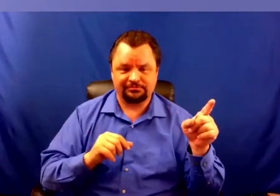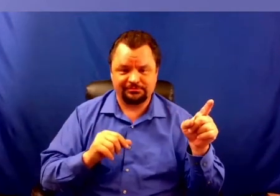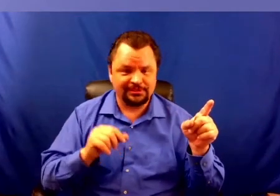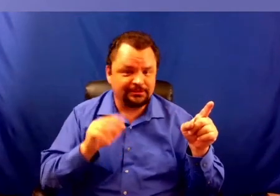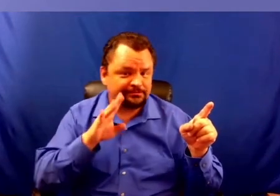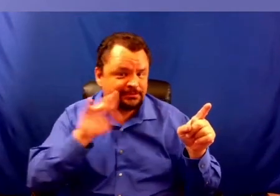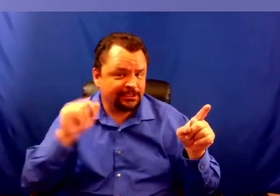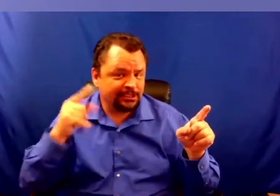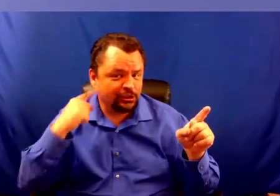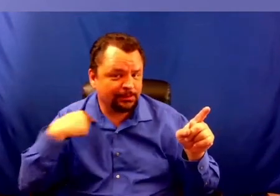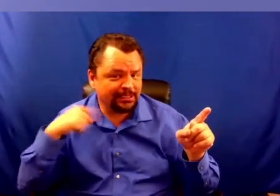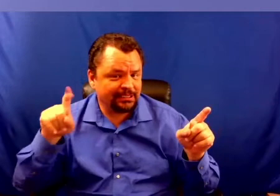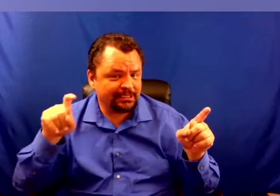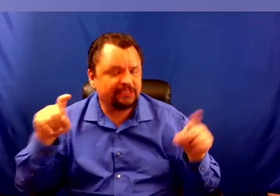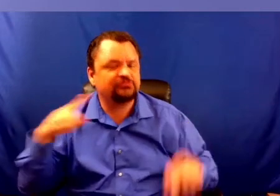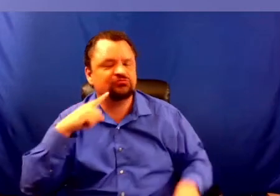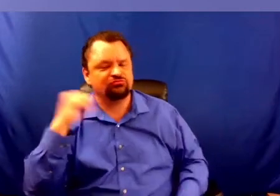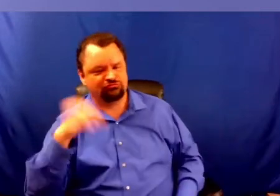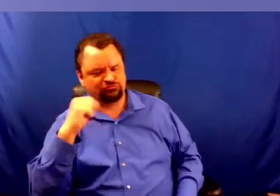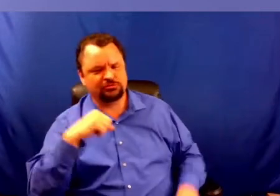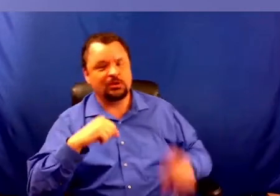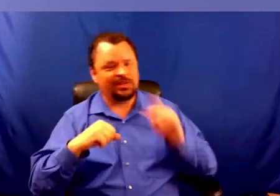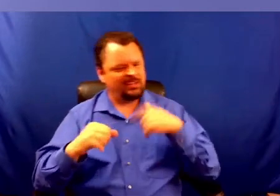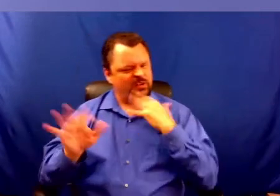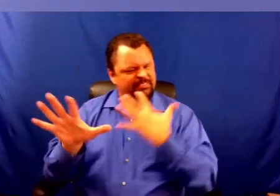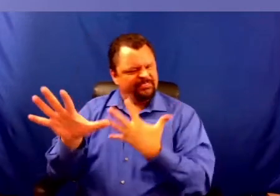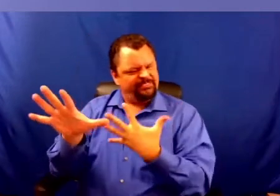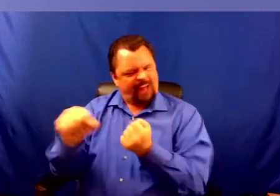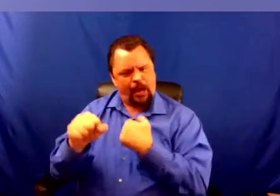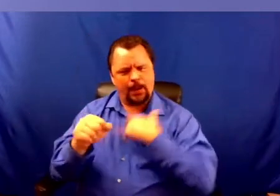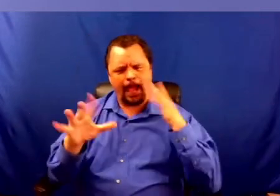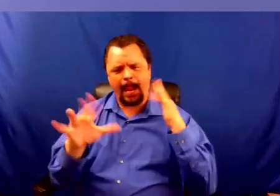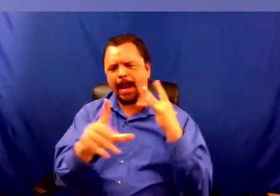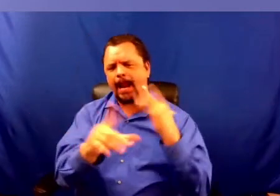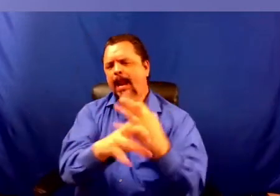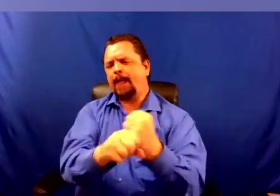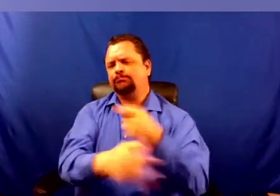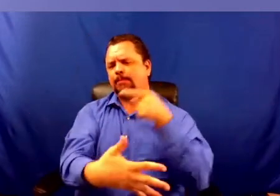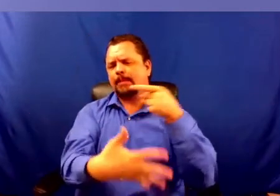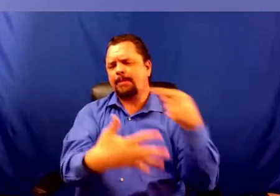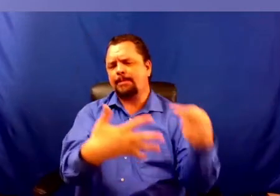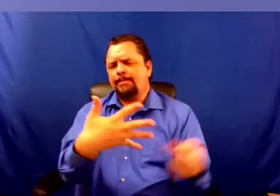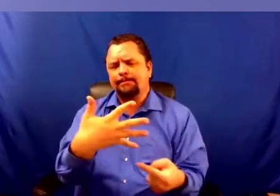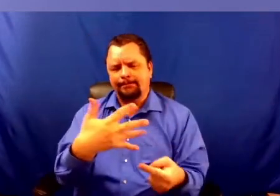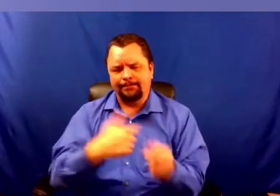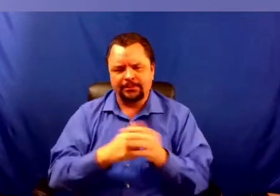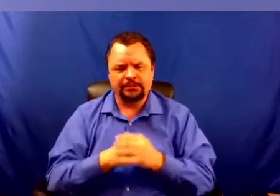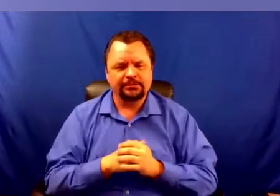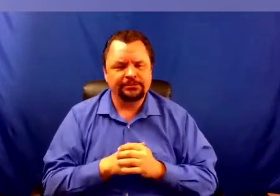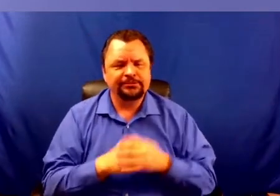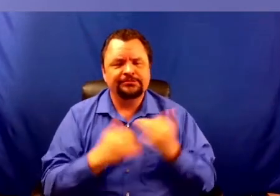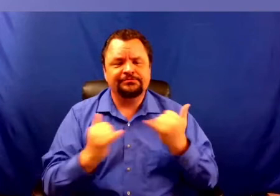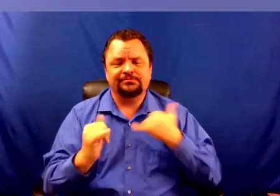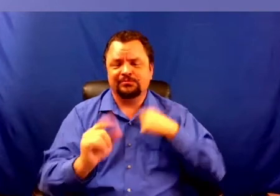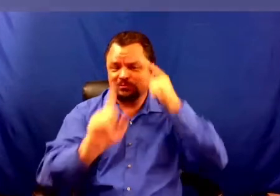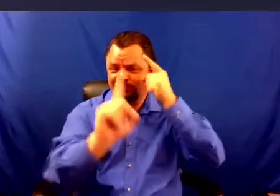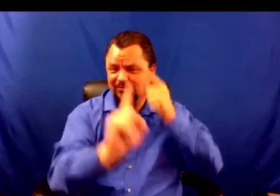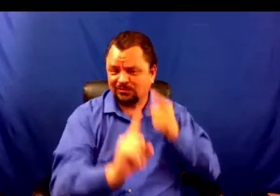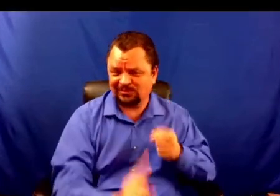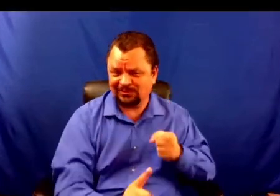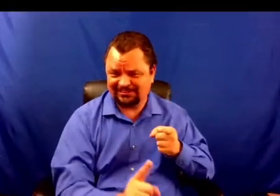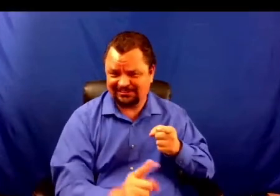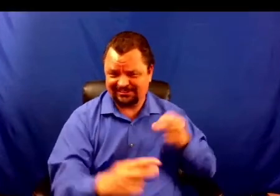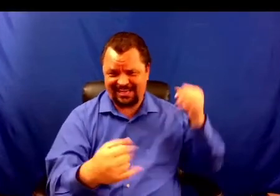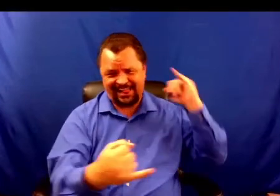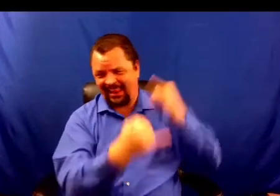really abbreviate this, and I'm going to kind of skip through all the way through to the last set of slides.